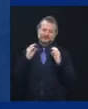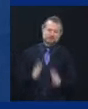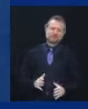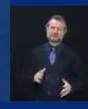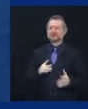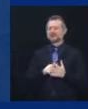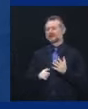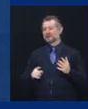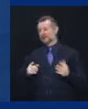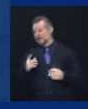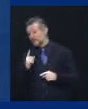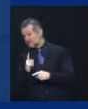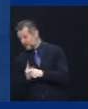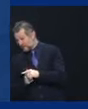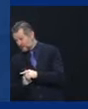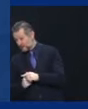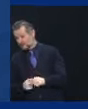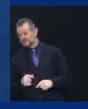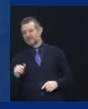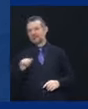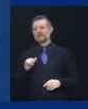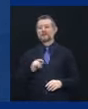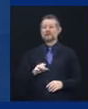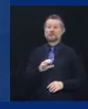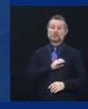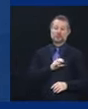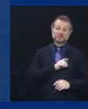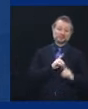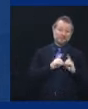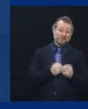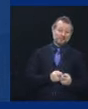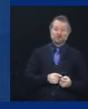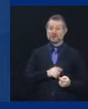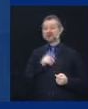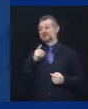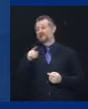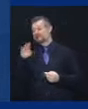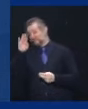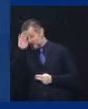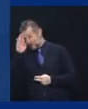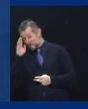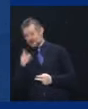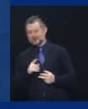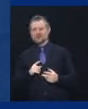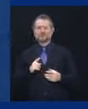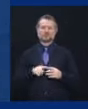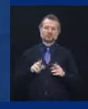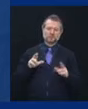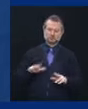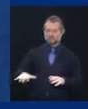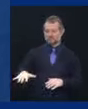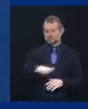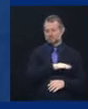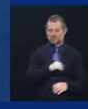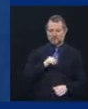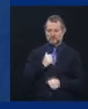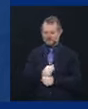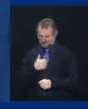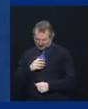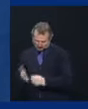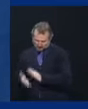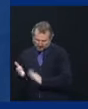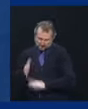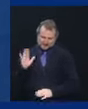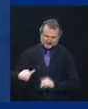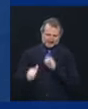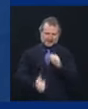And the police, fire, teachers are supposed to be working on self-administration programs. So the